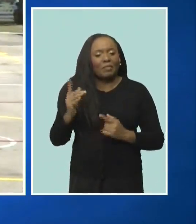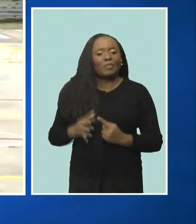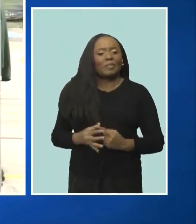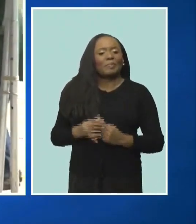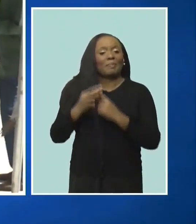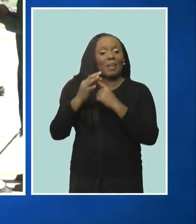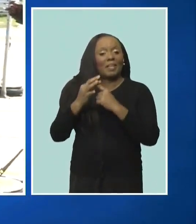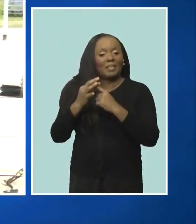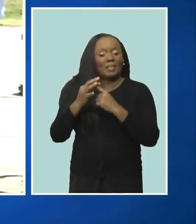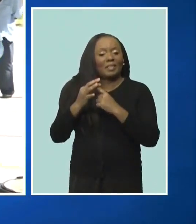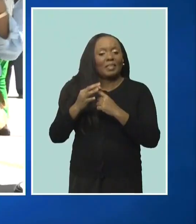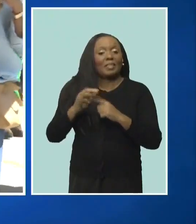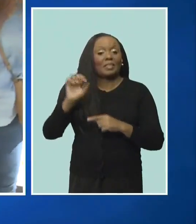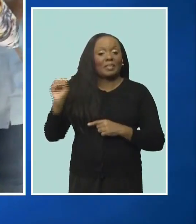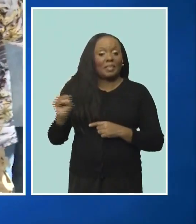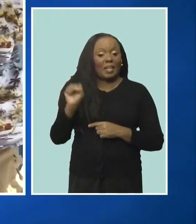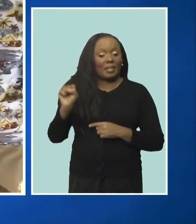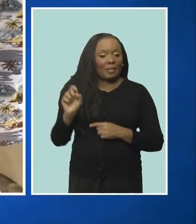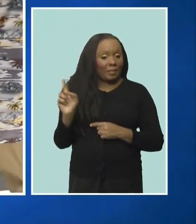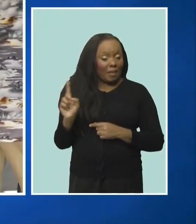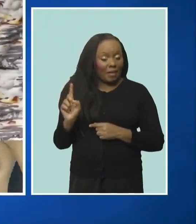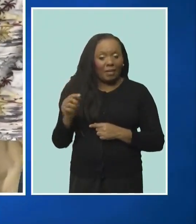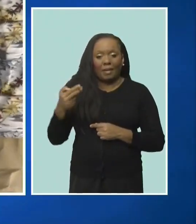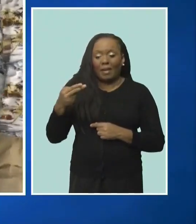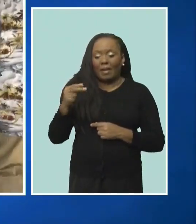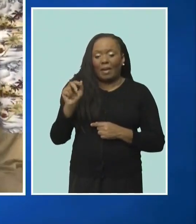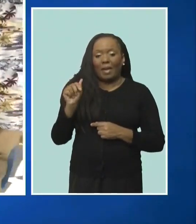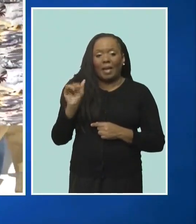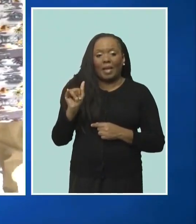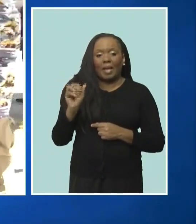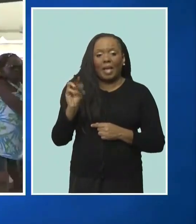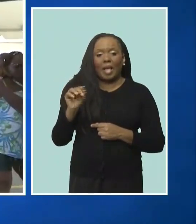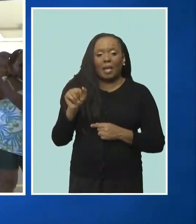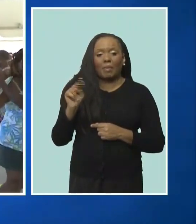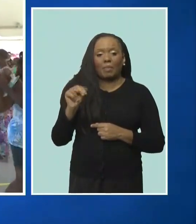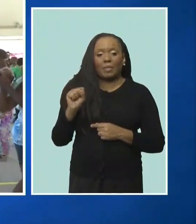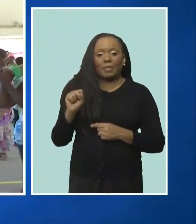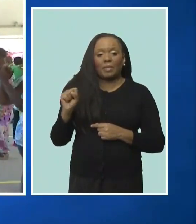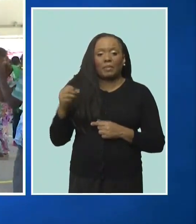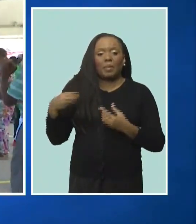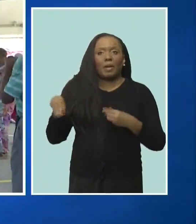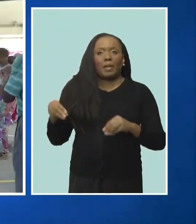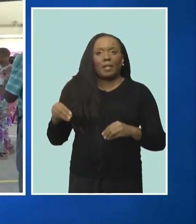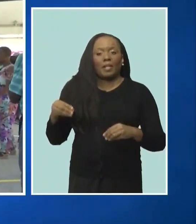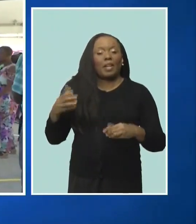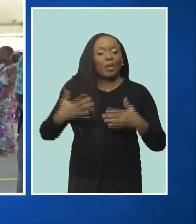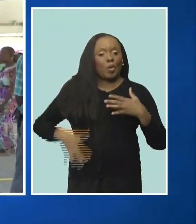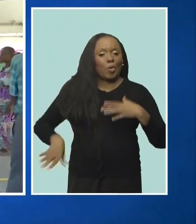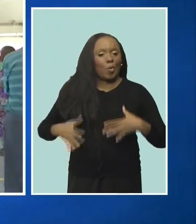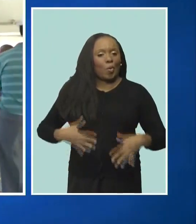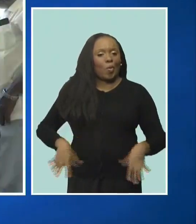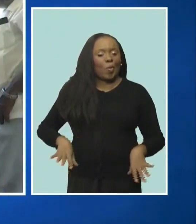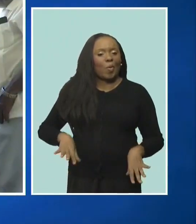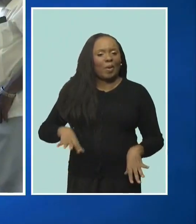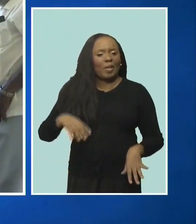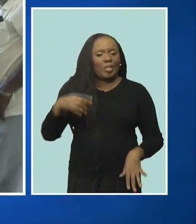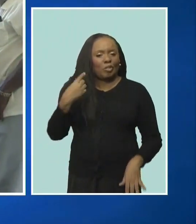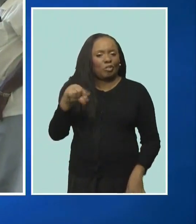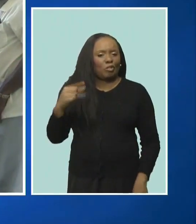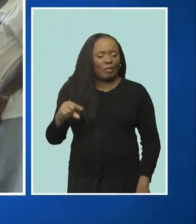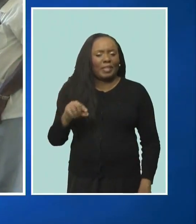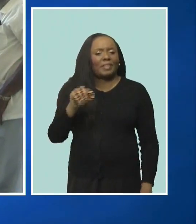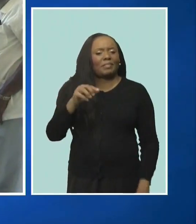Q in the Community on Saturday at Hayman's Market, decked in their lime green. This event will kick off St. Peter's